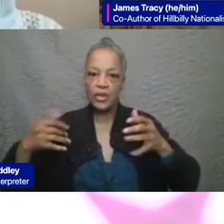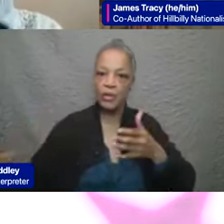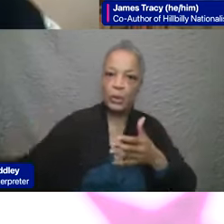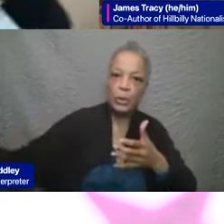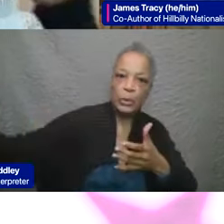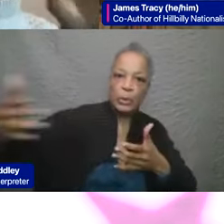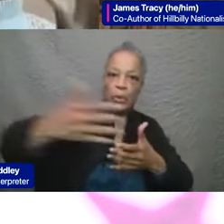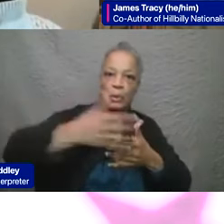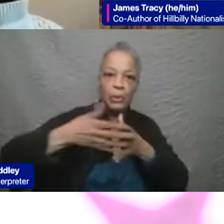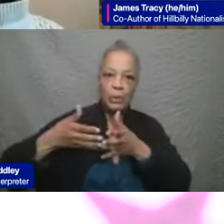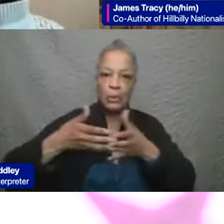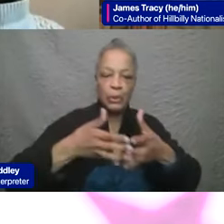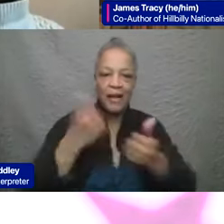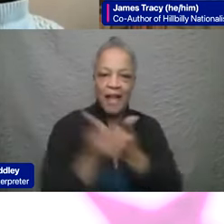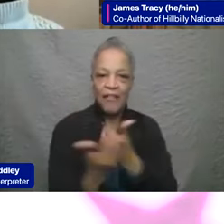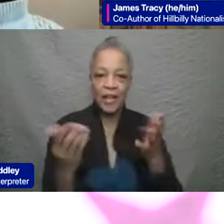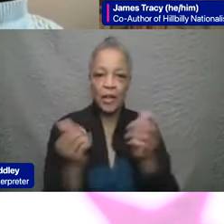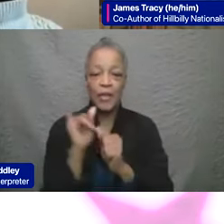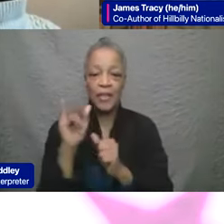that beautiful circular shell